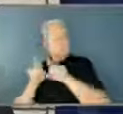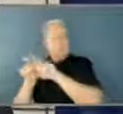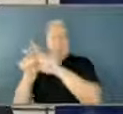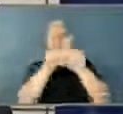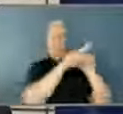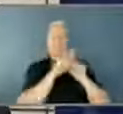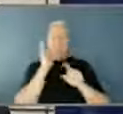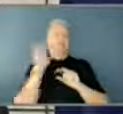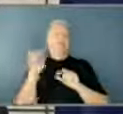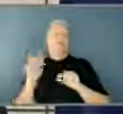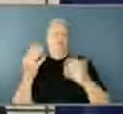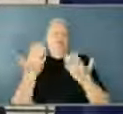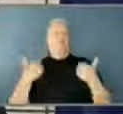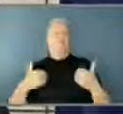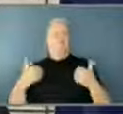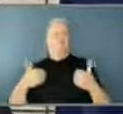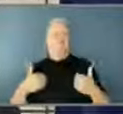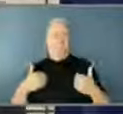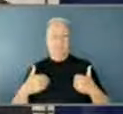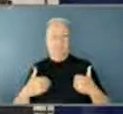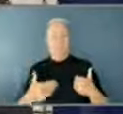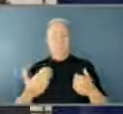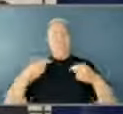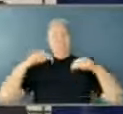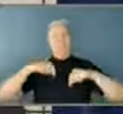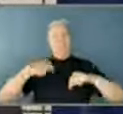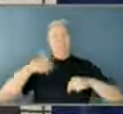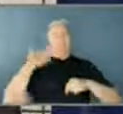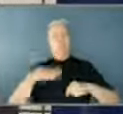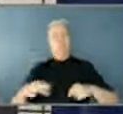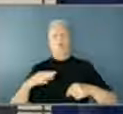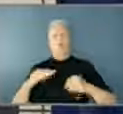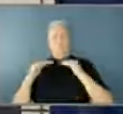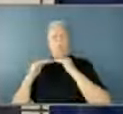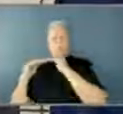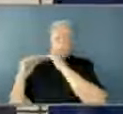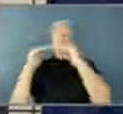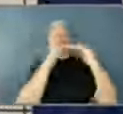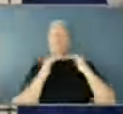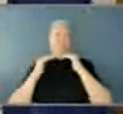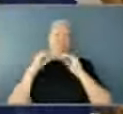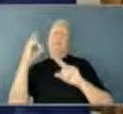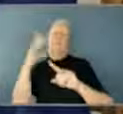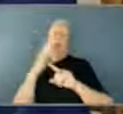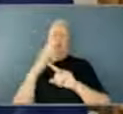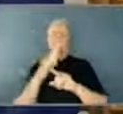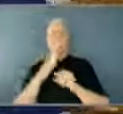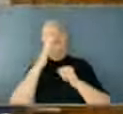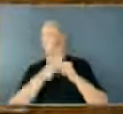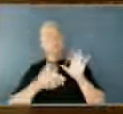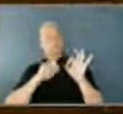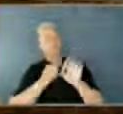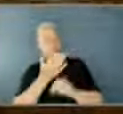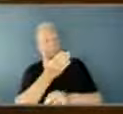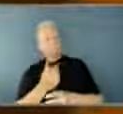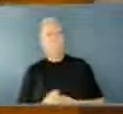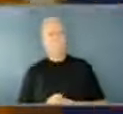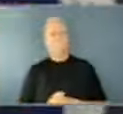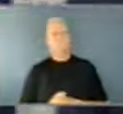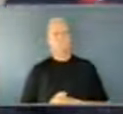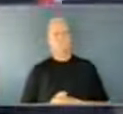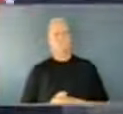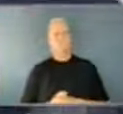against the pandemic, it was equal access. And that's what we're doing. James, last one. Look, a question. While Australia has a